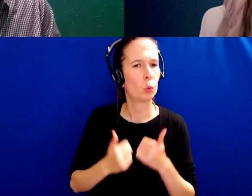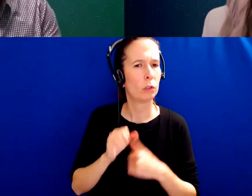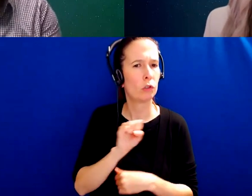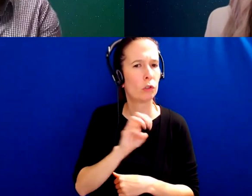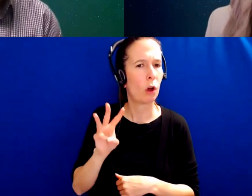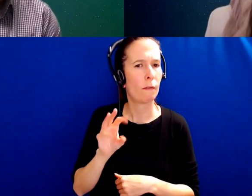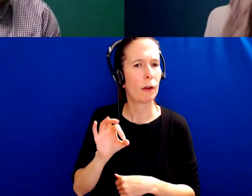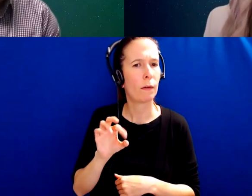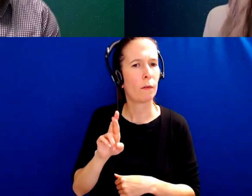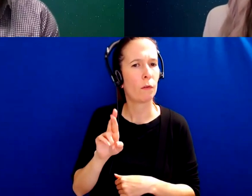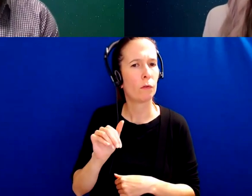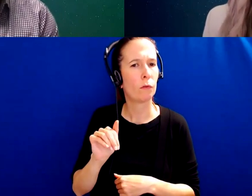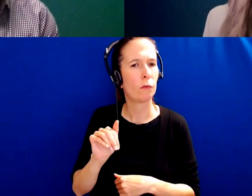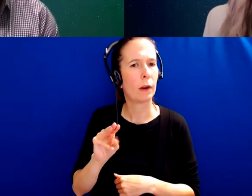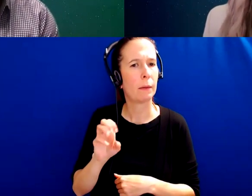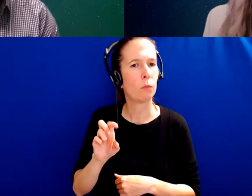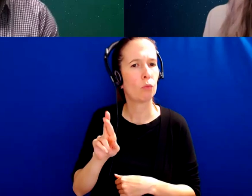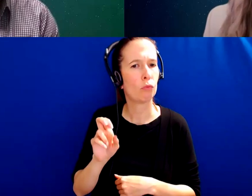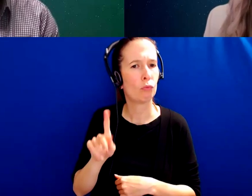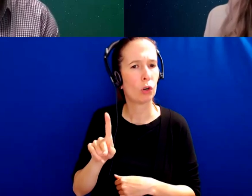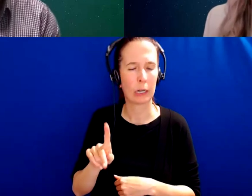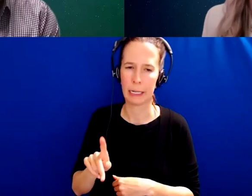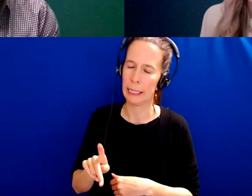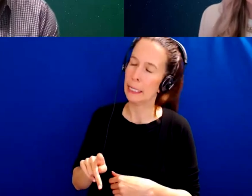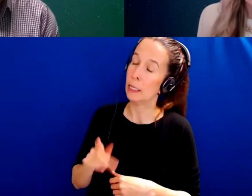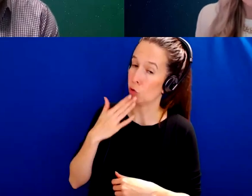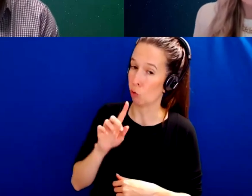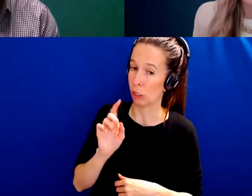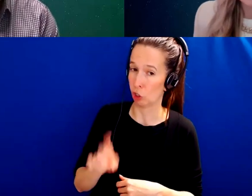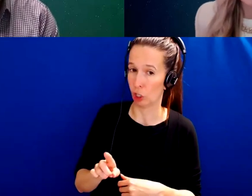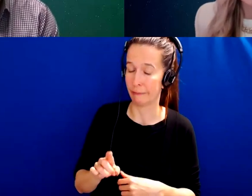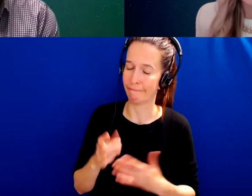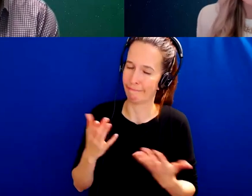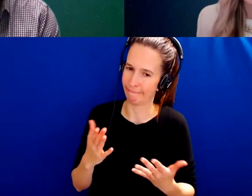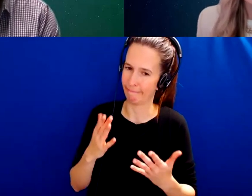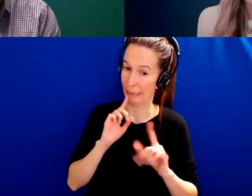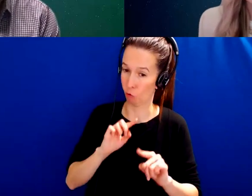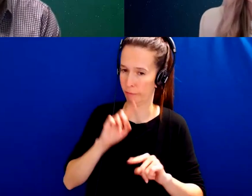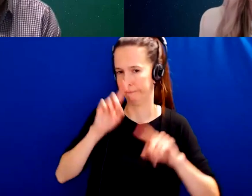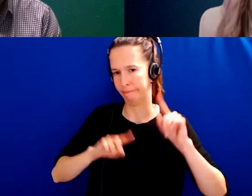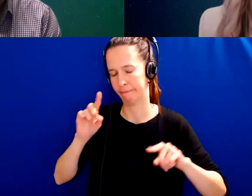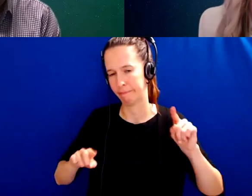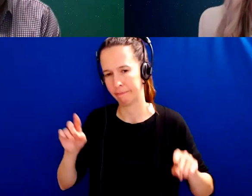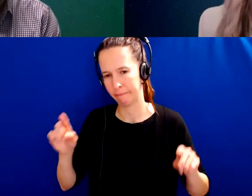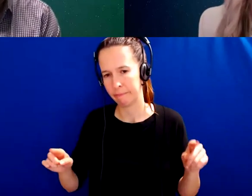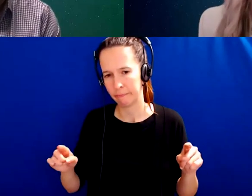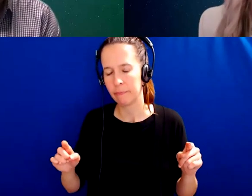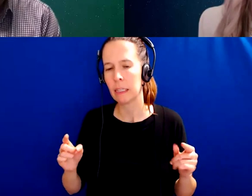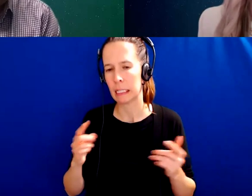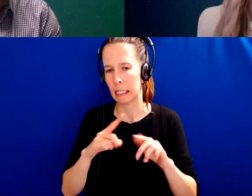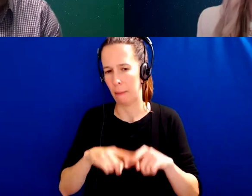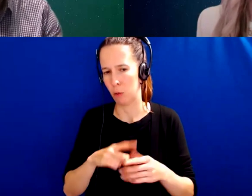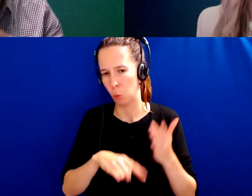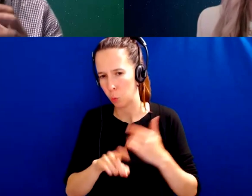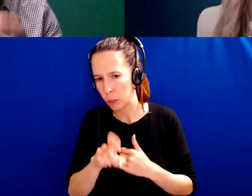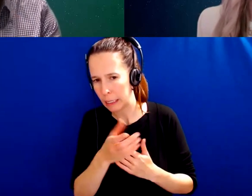Yeah, it's a good question. I mean, it's very, it's quite varied. Uh, this is the easy answer because we really cater things to what's needed and